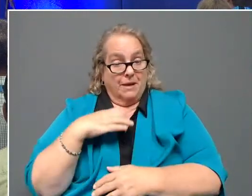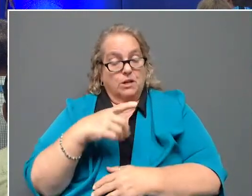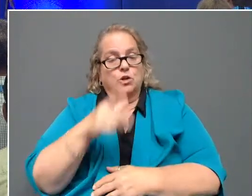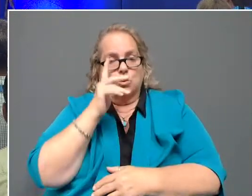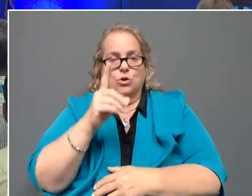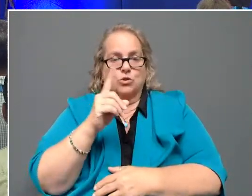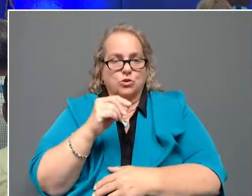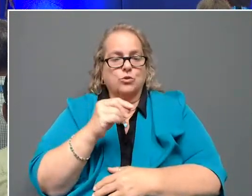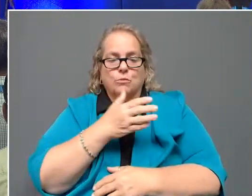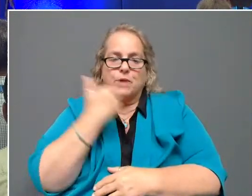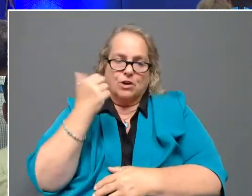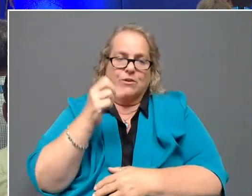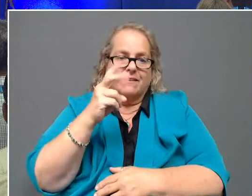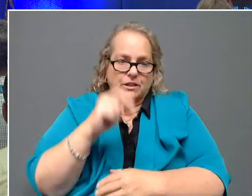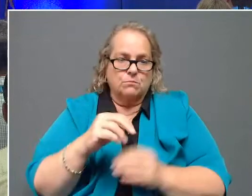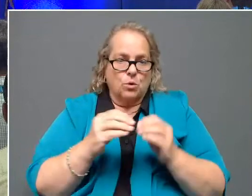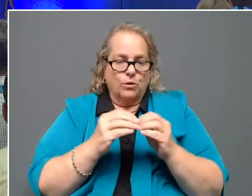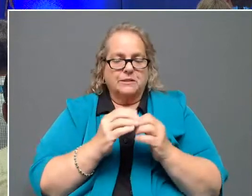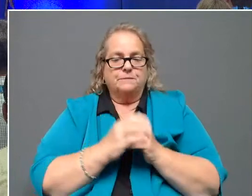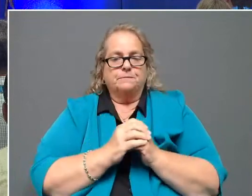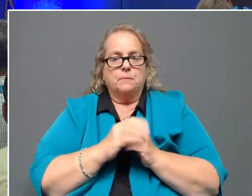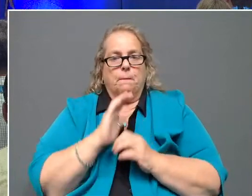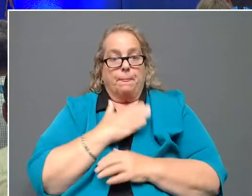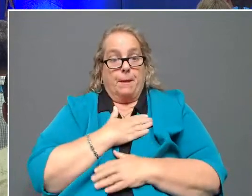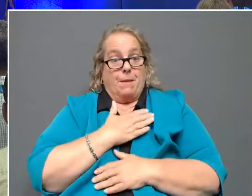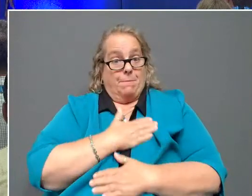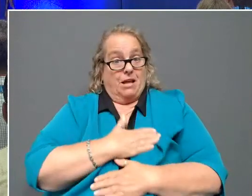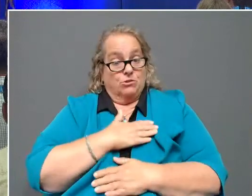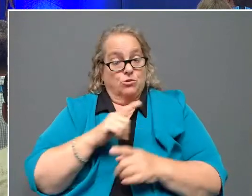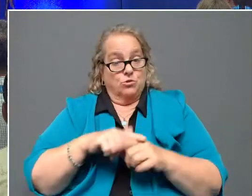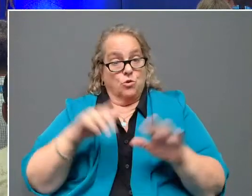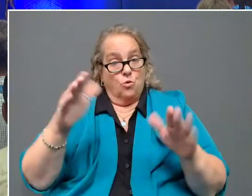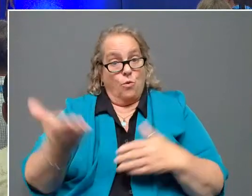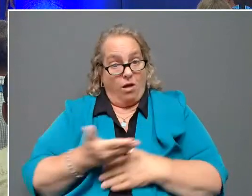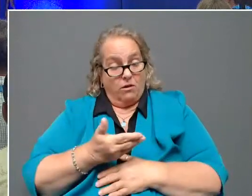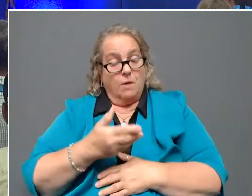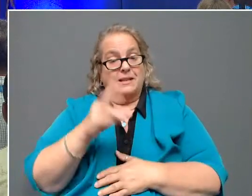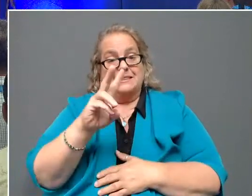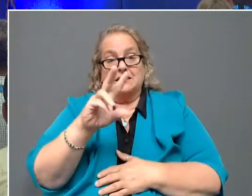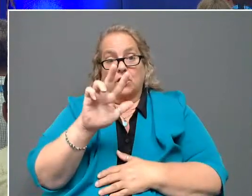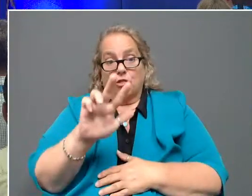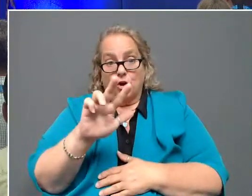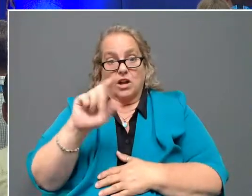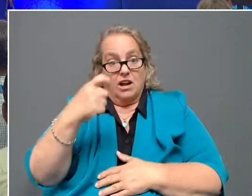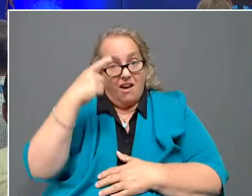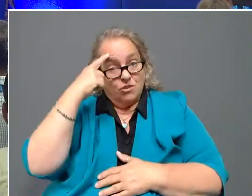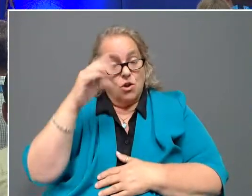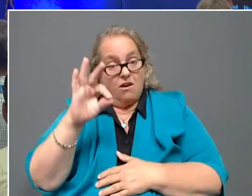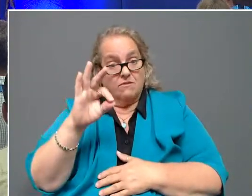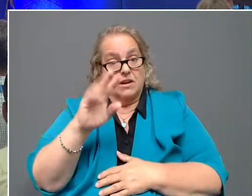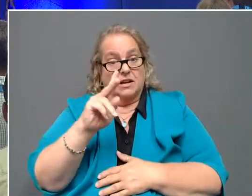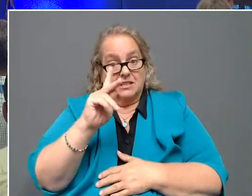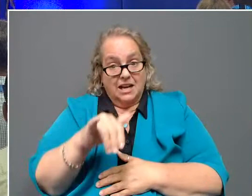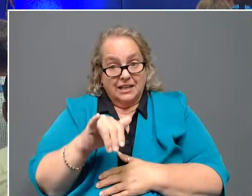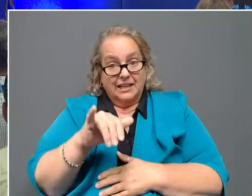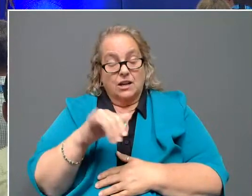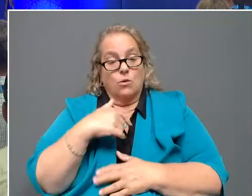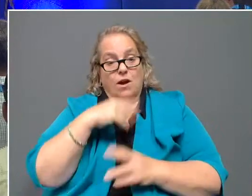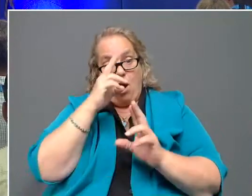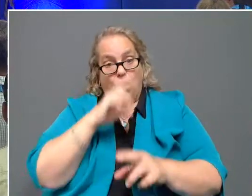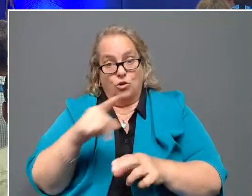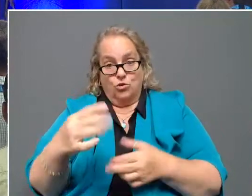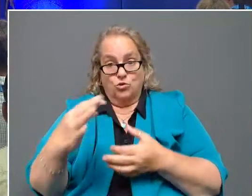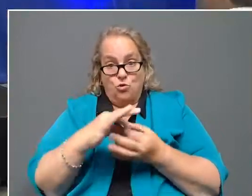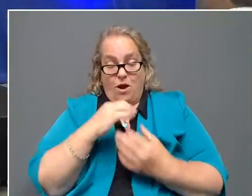Next, it's my pleasure to welcome the 63rd Governor of the Commonwealth to the stage. We're honored you joined us today, and thank you for helping